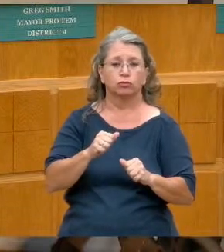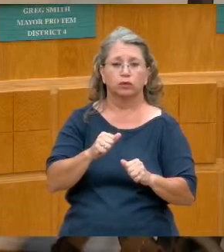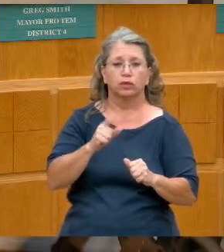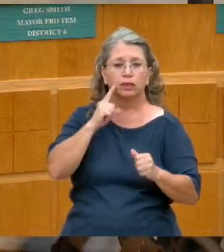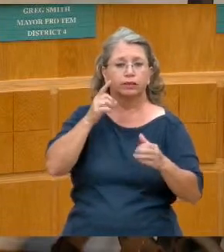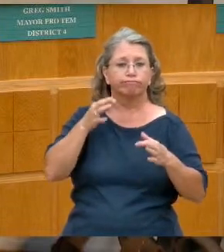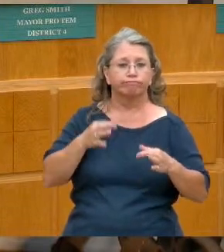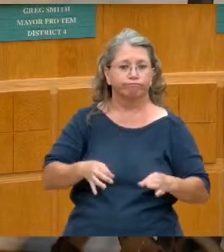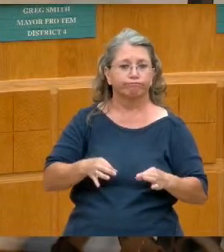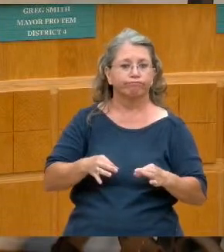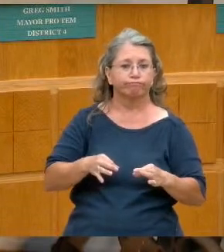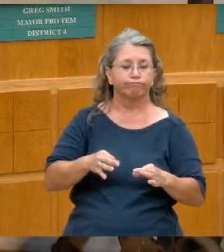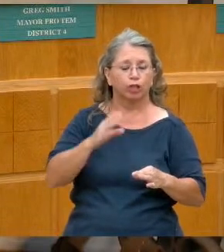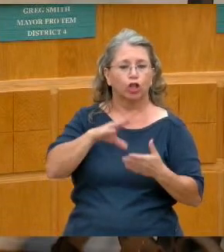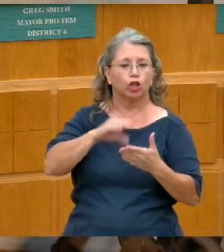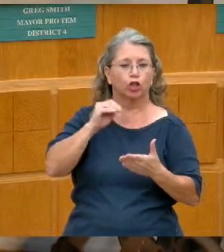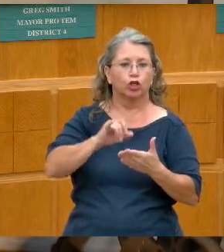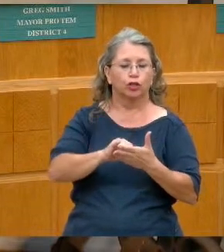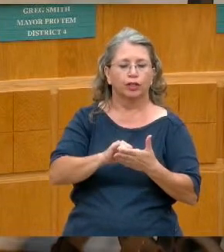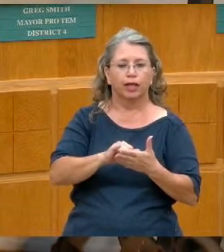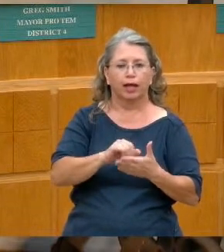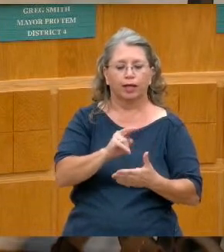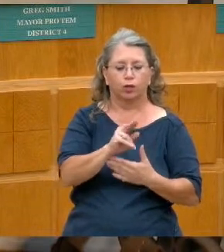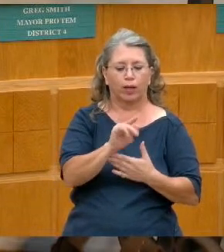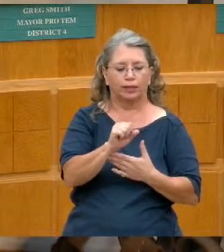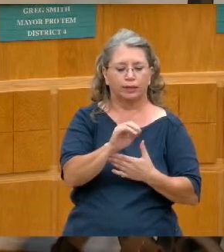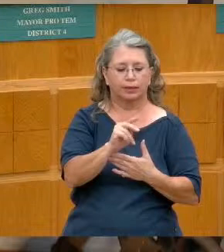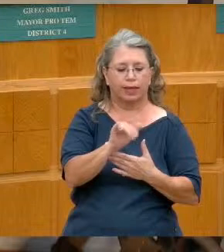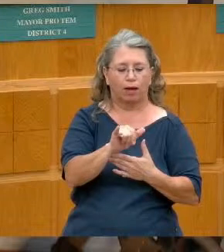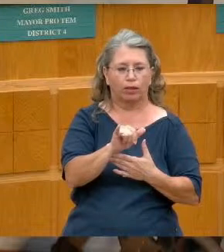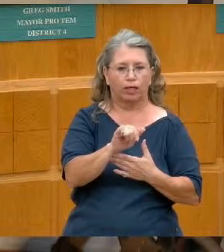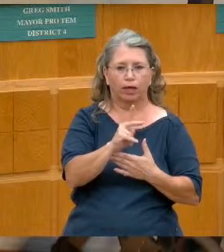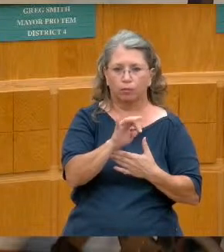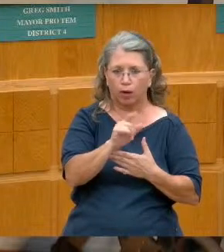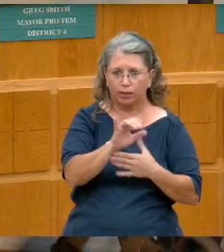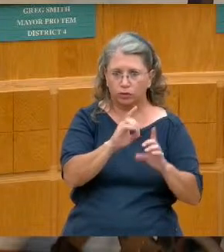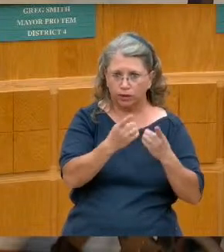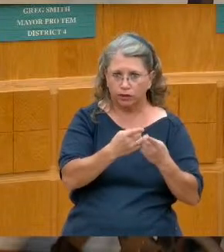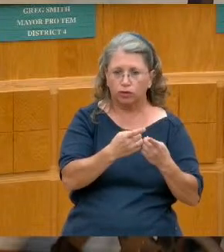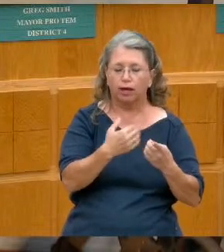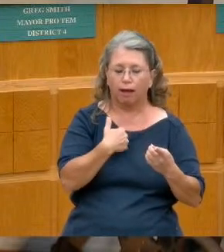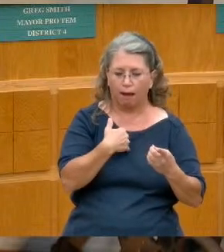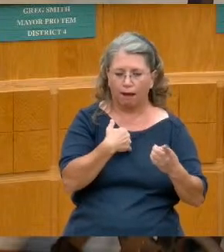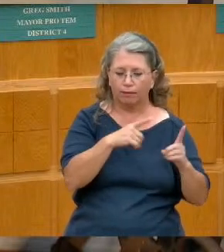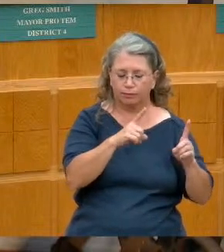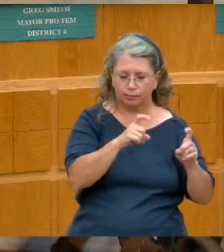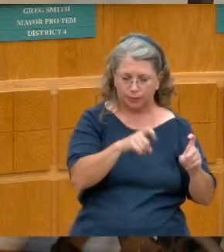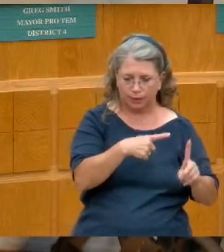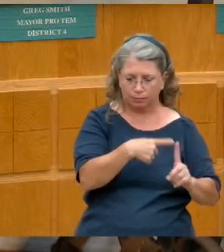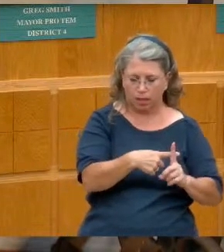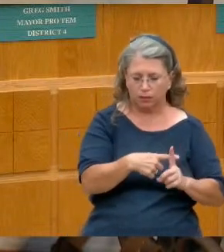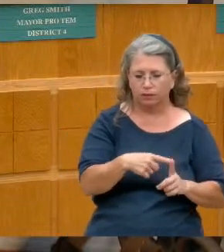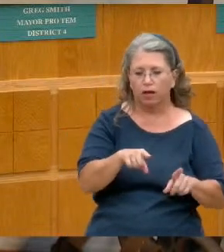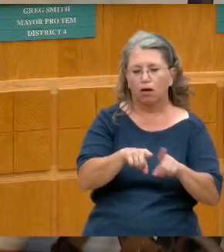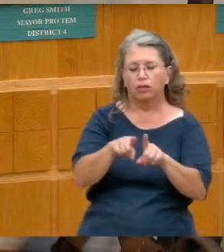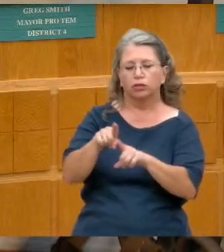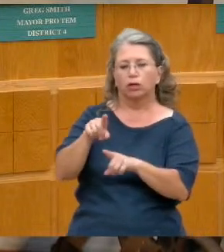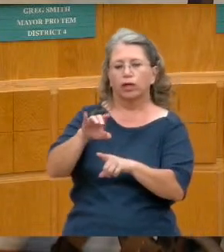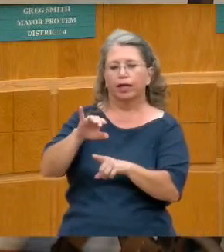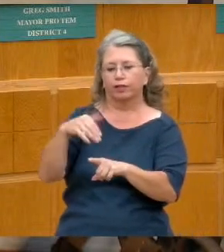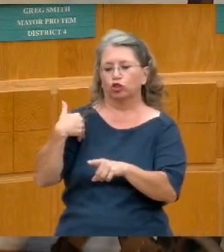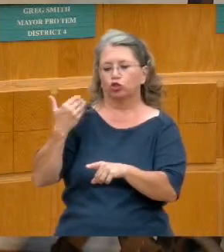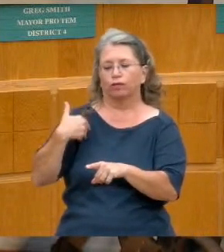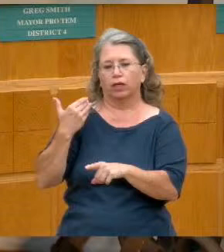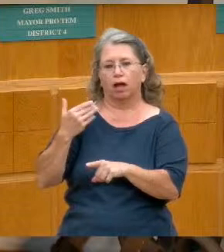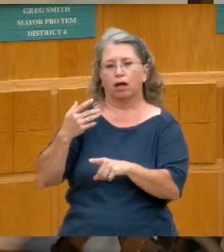Appraisal District and also at our Barnes Juvenile Detention Center, our Post-Adjudication Detention Center, and Juvenile